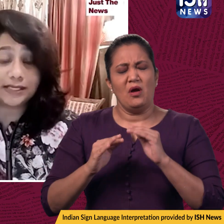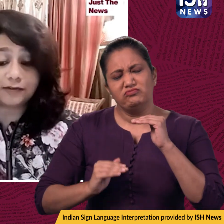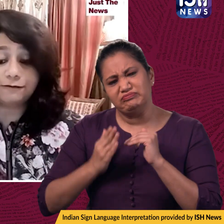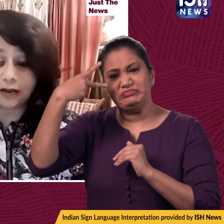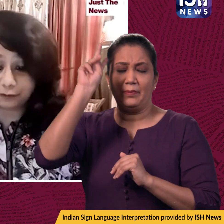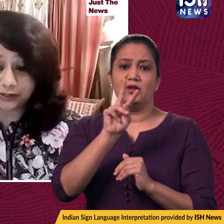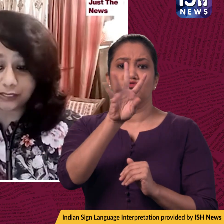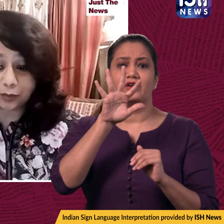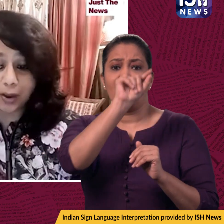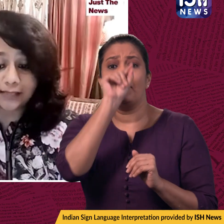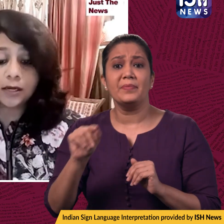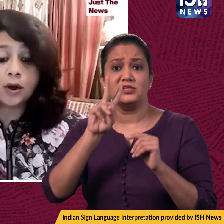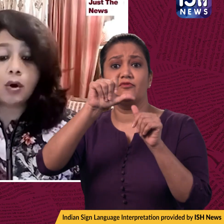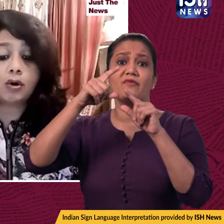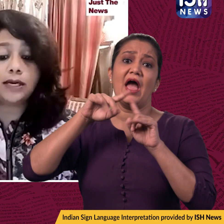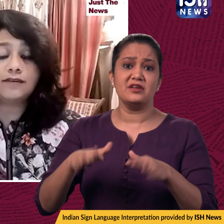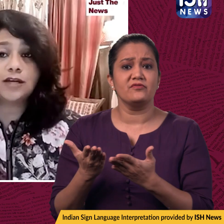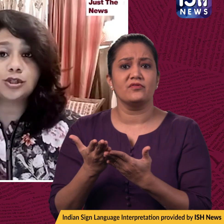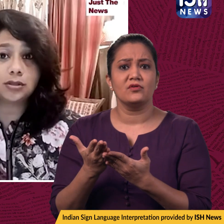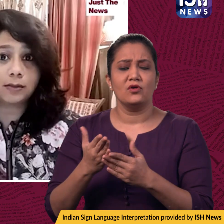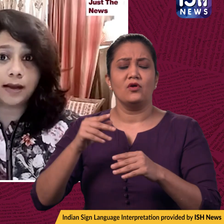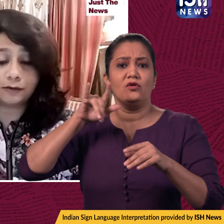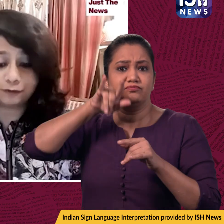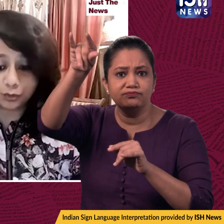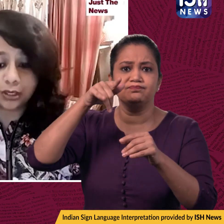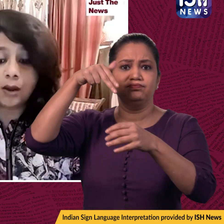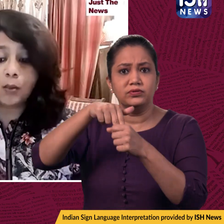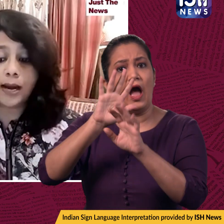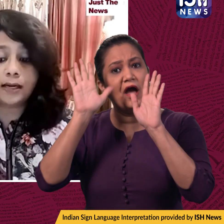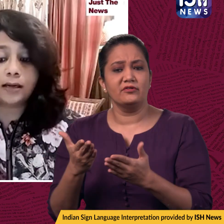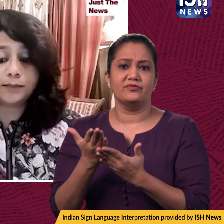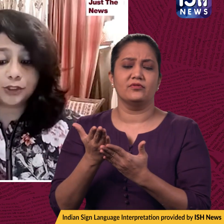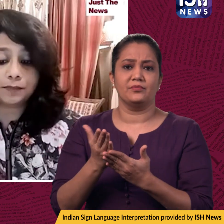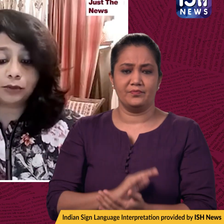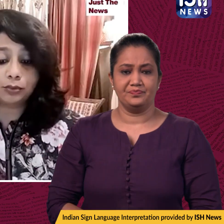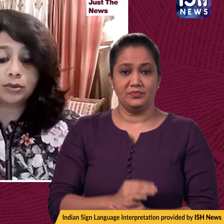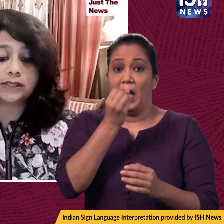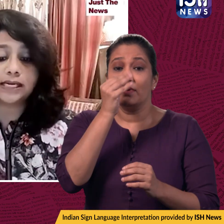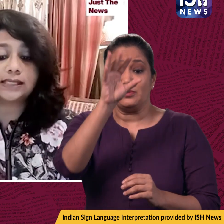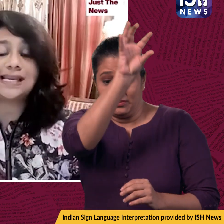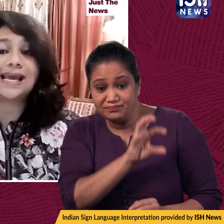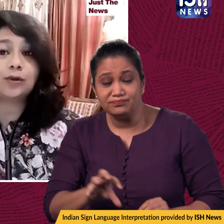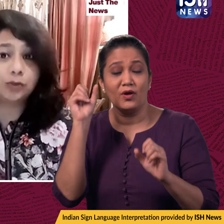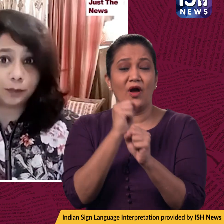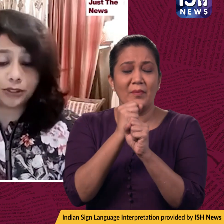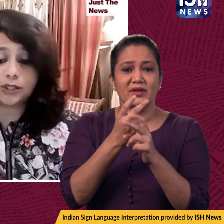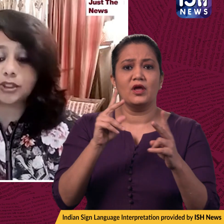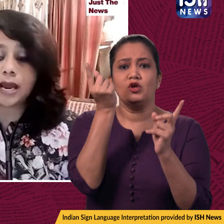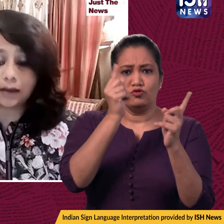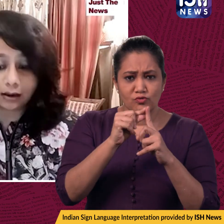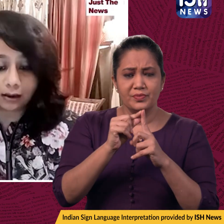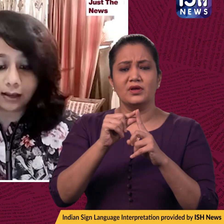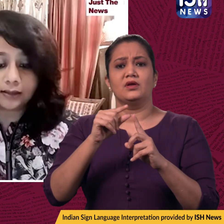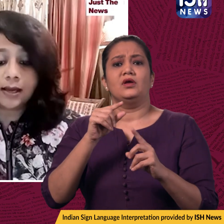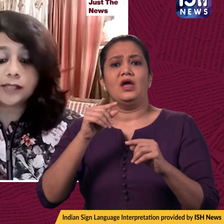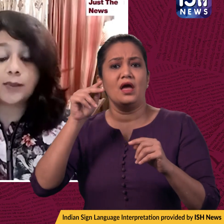massive 25% VAT on aviation turbine fuel, while BJP ruled states like Uttar Pradesh